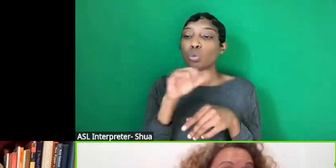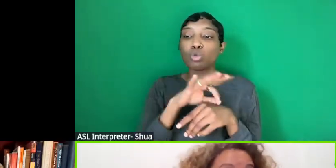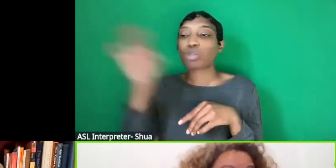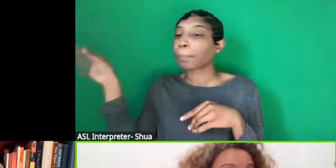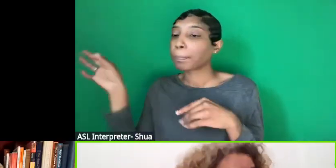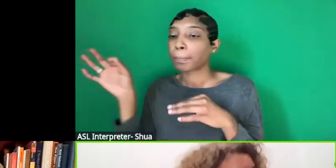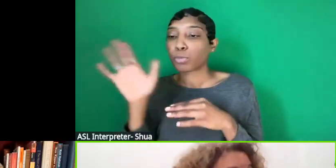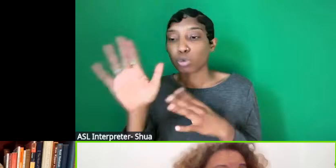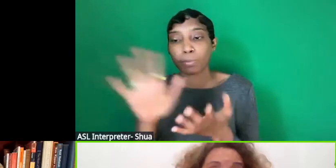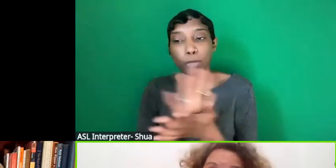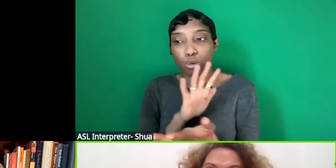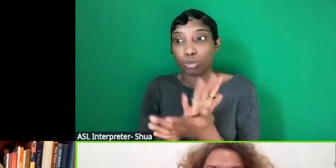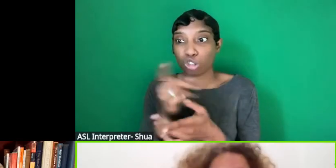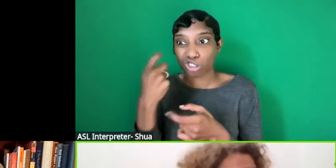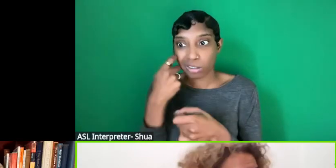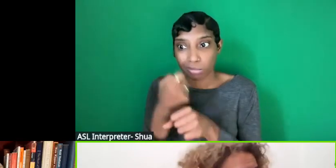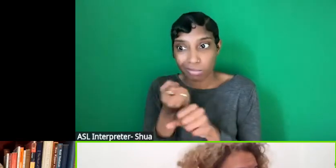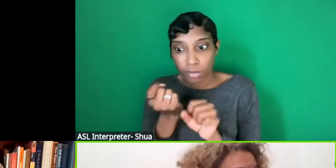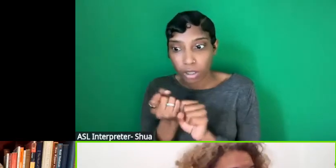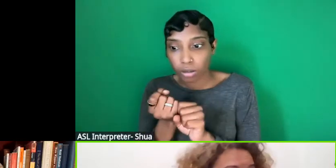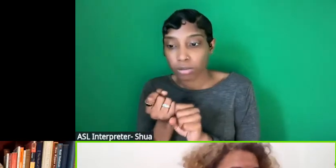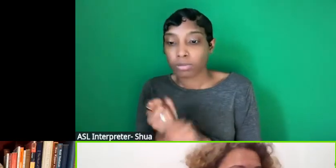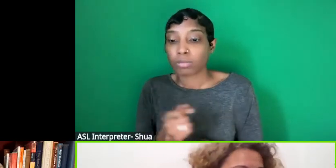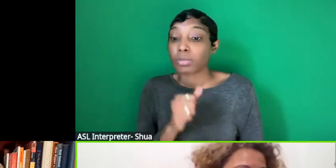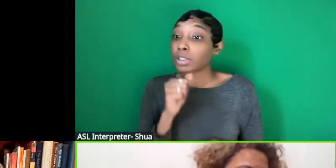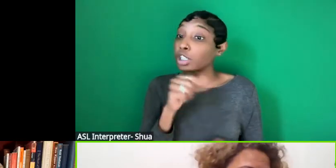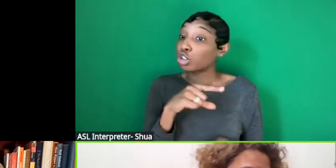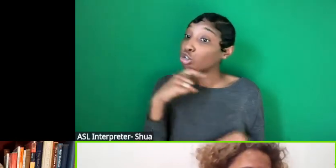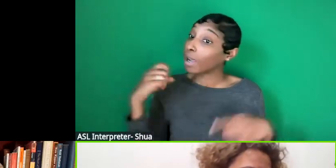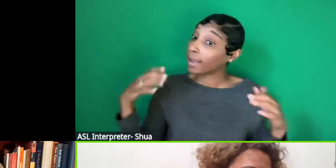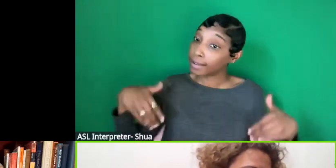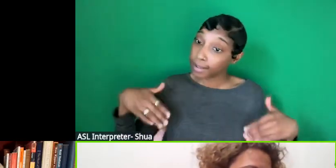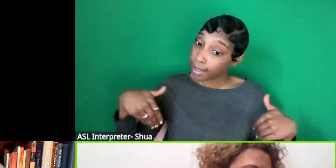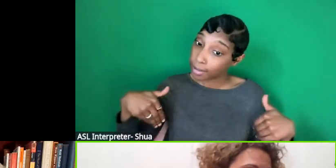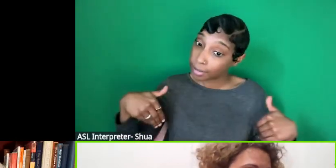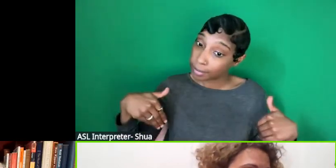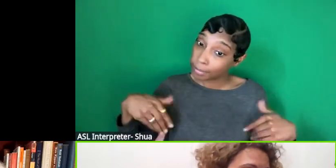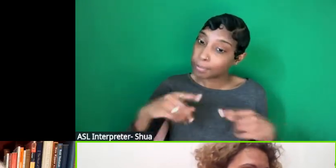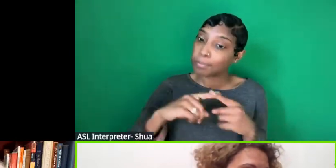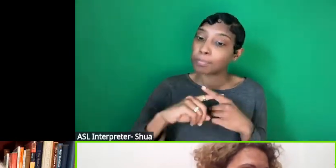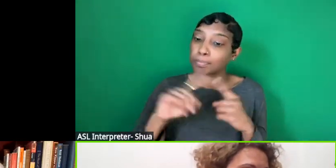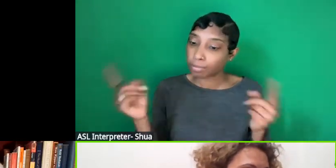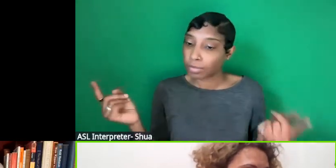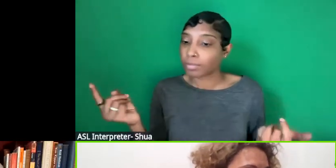yet, but it may kind of adhere because of the water to this